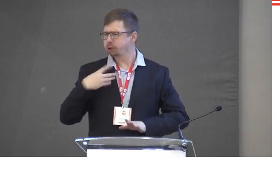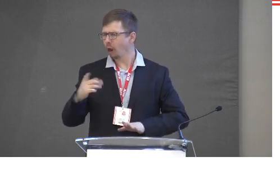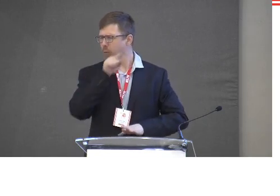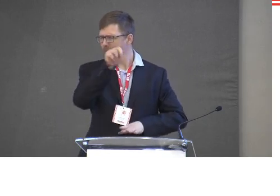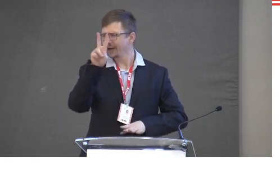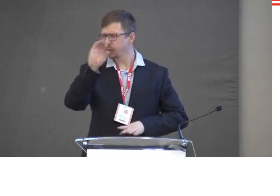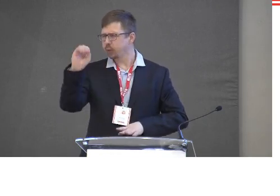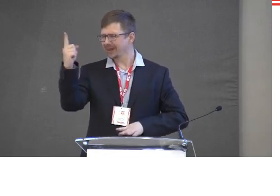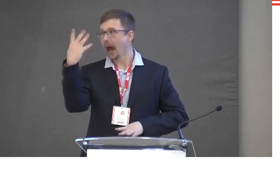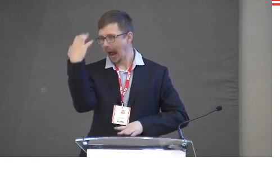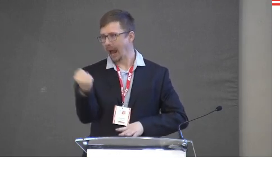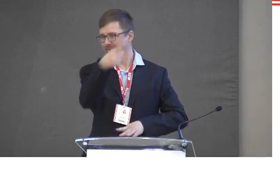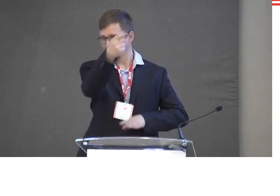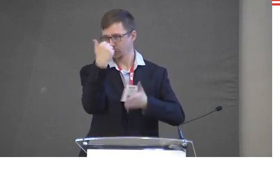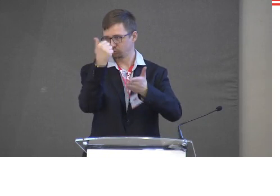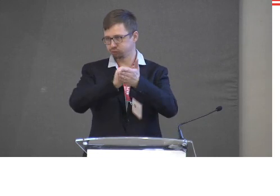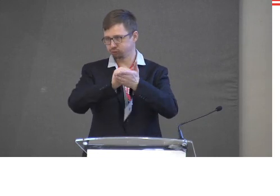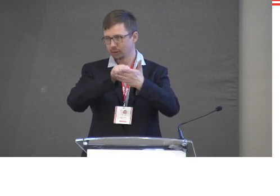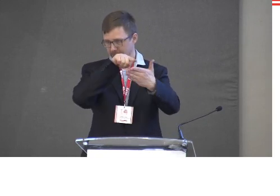which